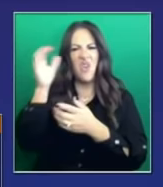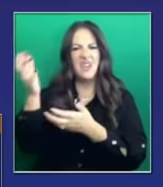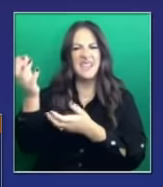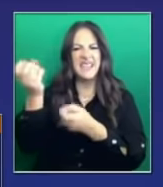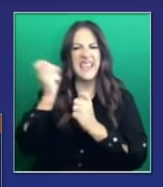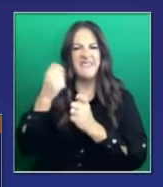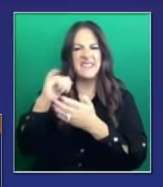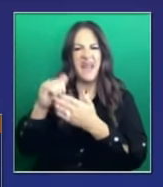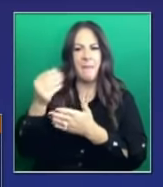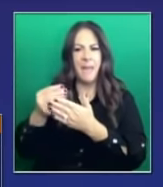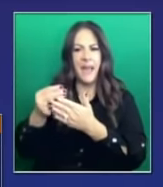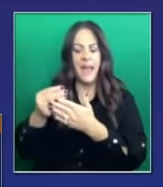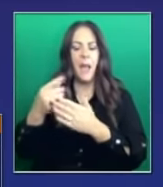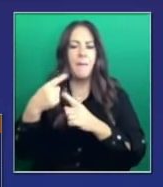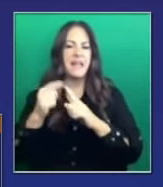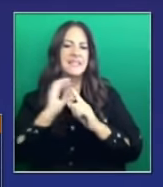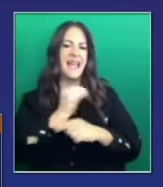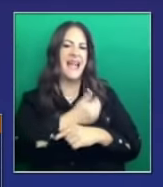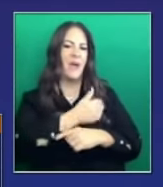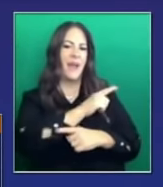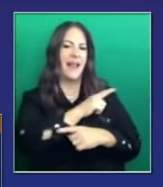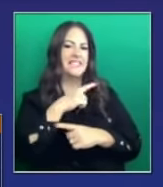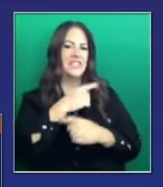other dollars, worked out to an average of about